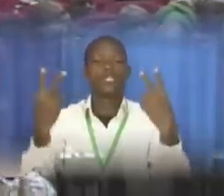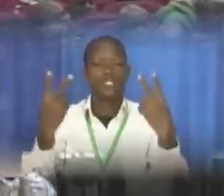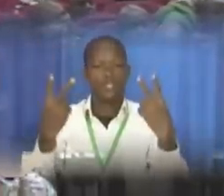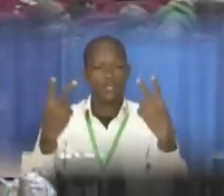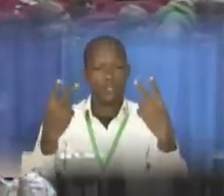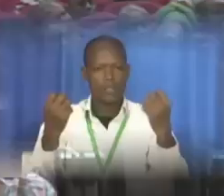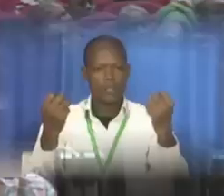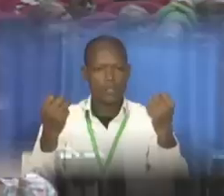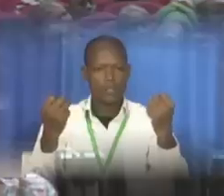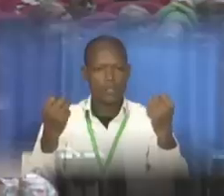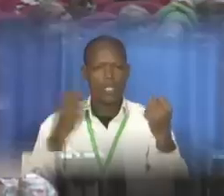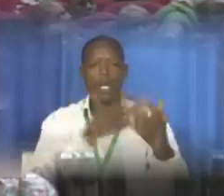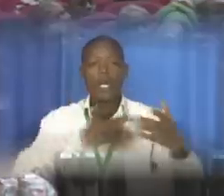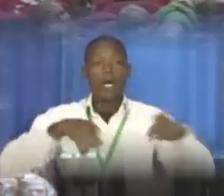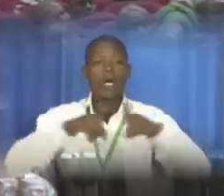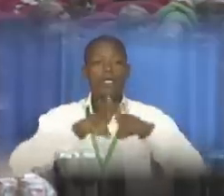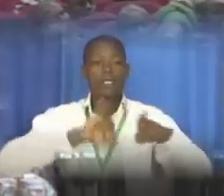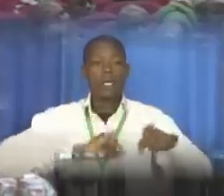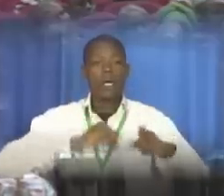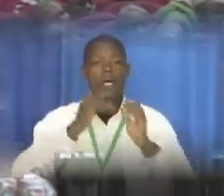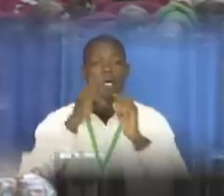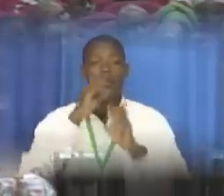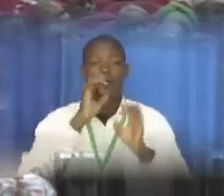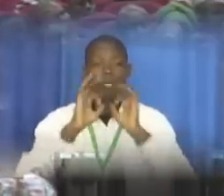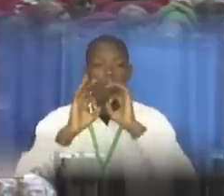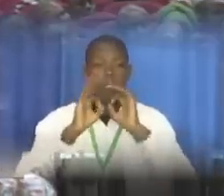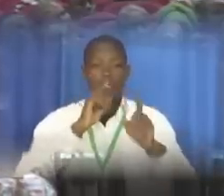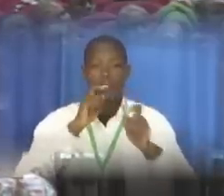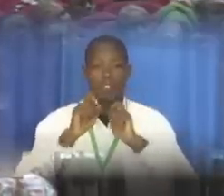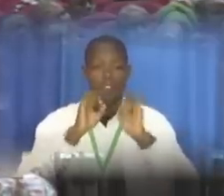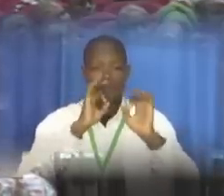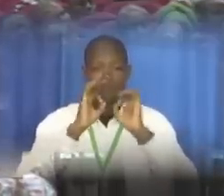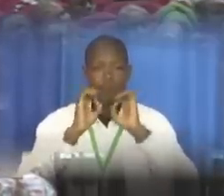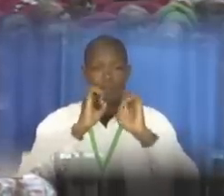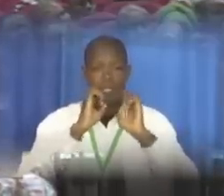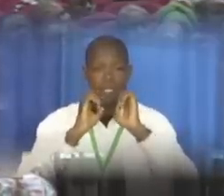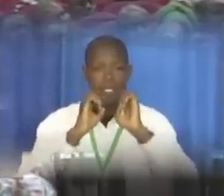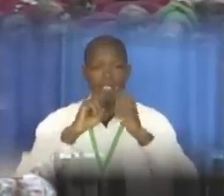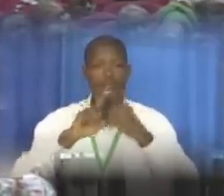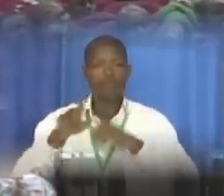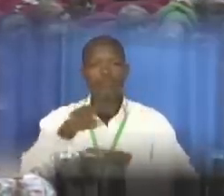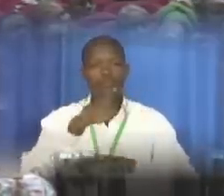And like I explained to you on the Watch Night service,